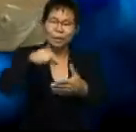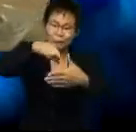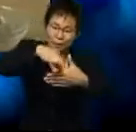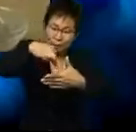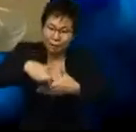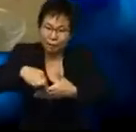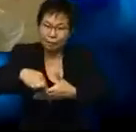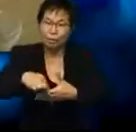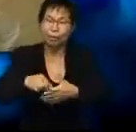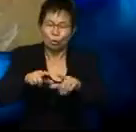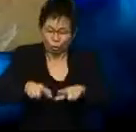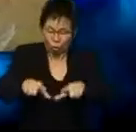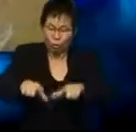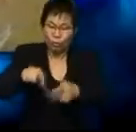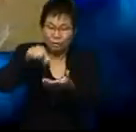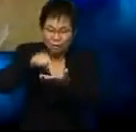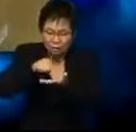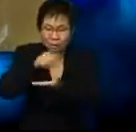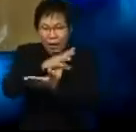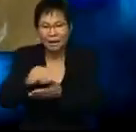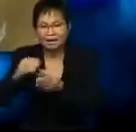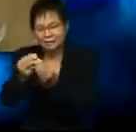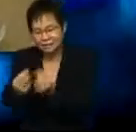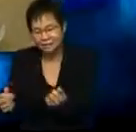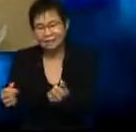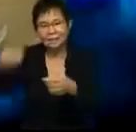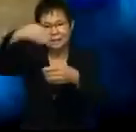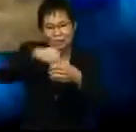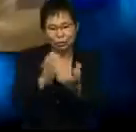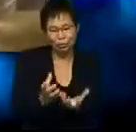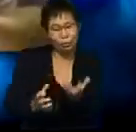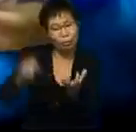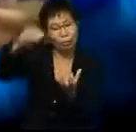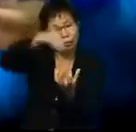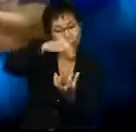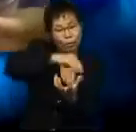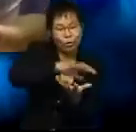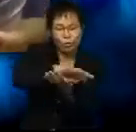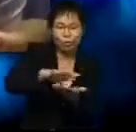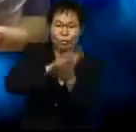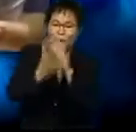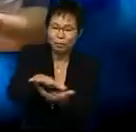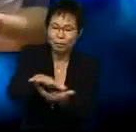clips, wood chips and sand into the bowl to form a mixture.